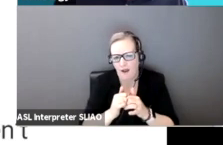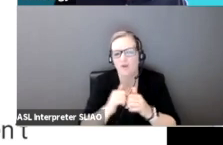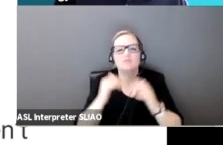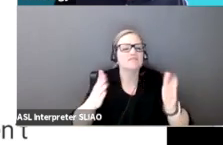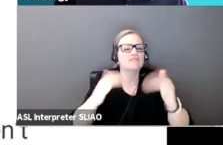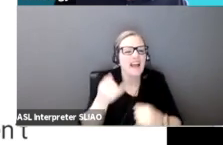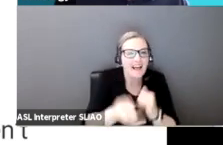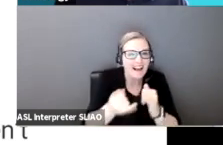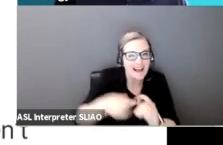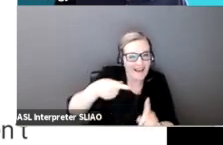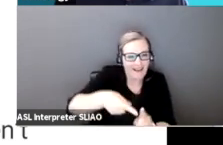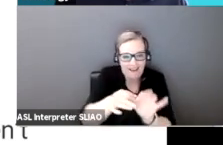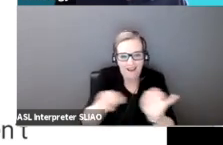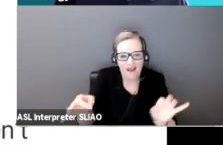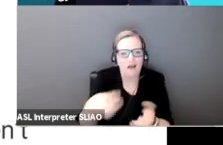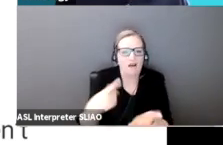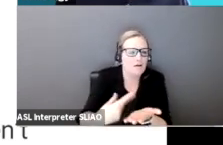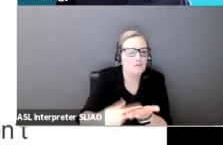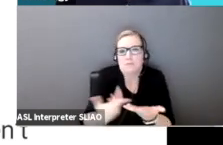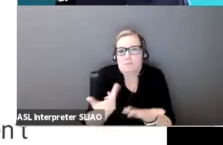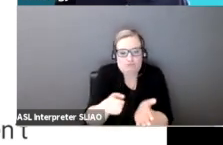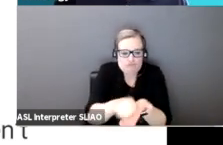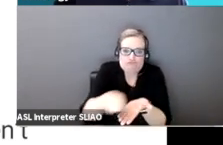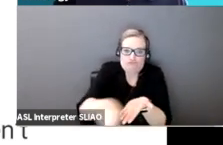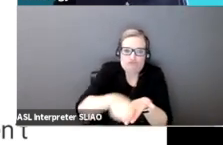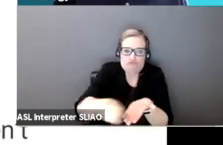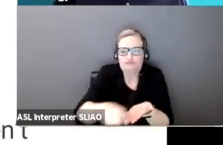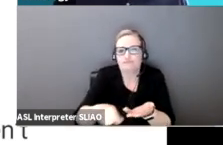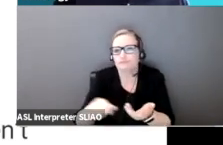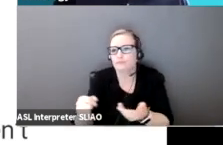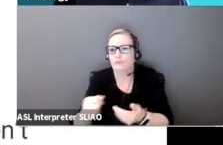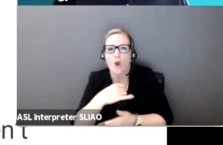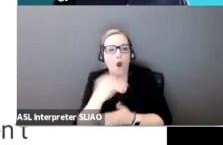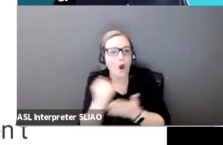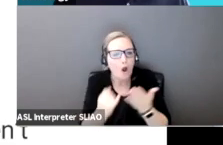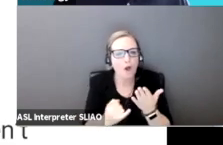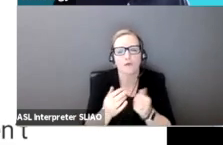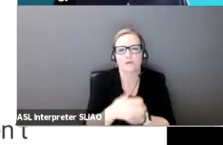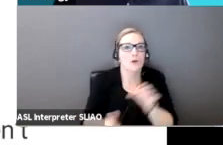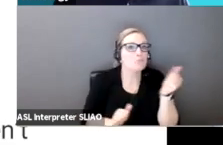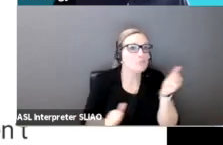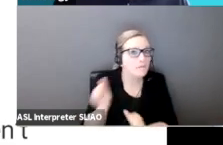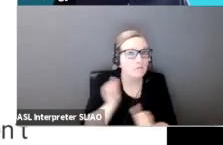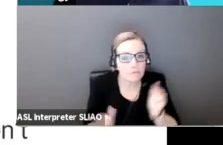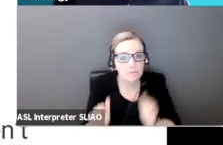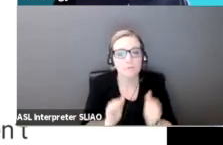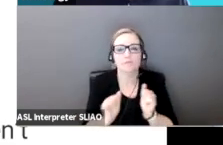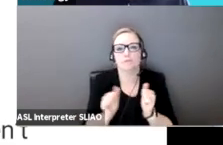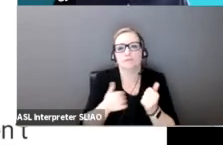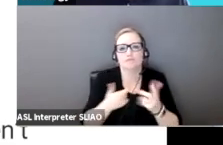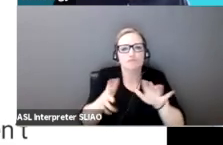and performances, recordings, scientific discoveries. These are all legitimately elements of